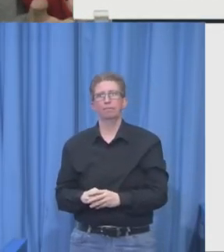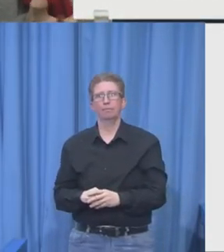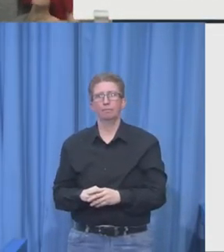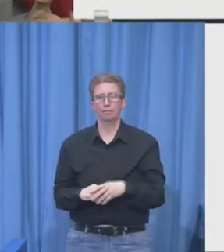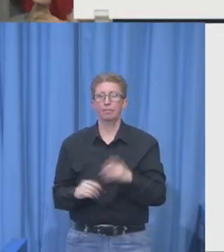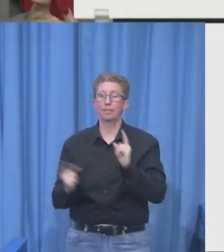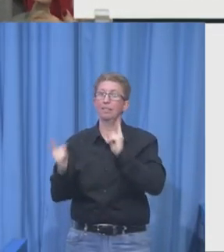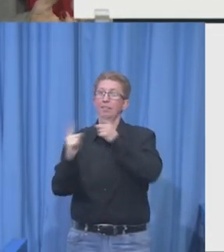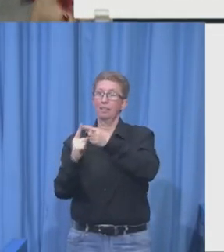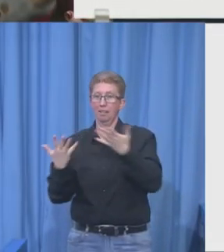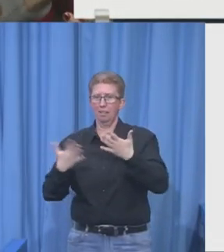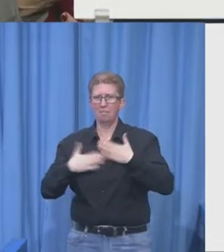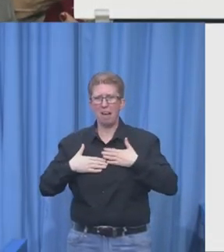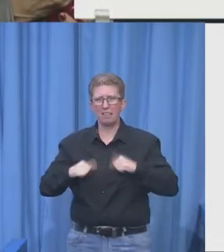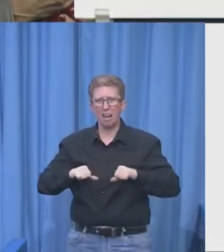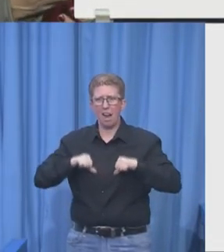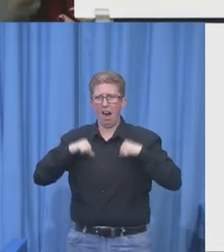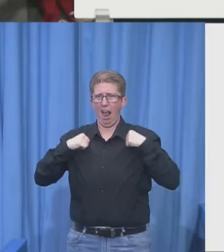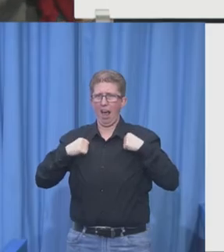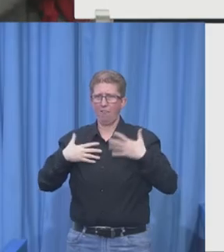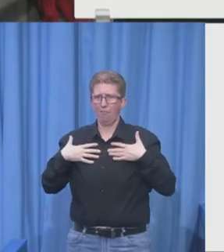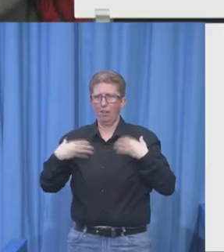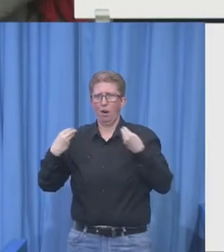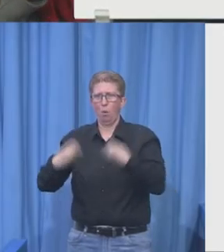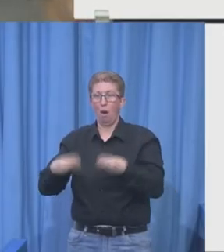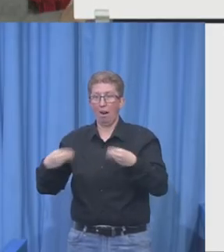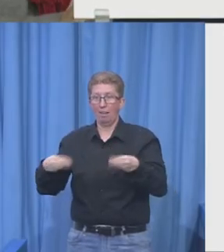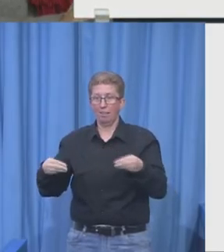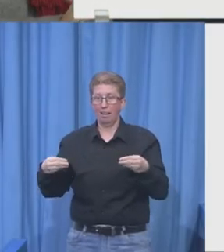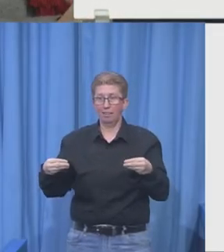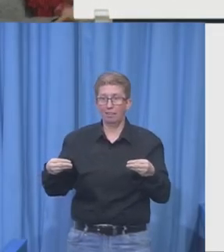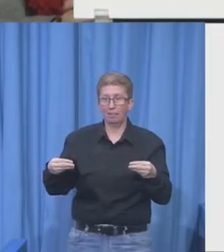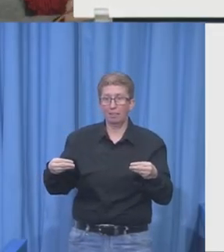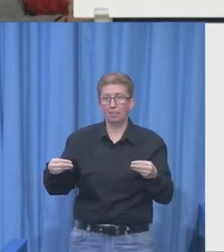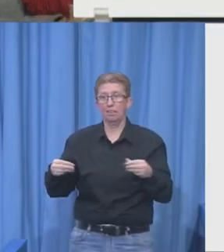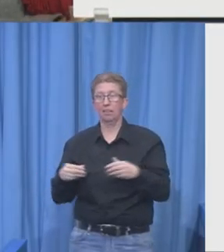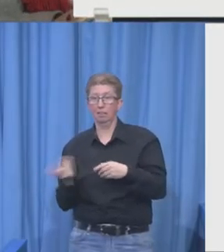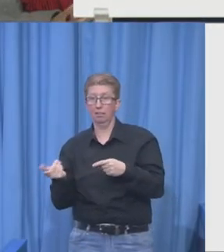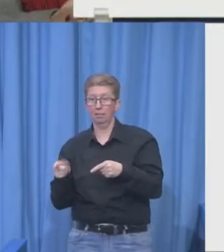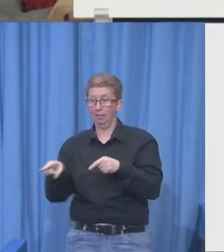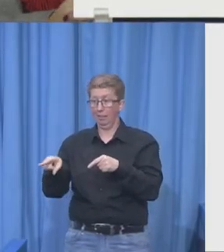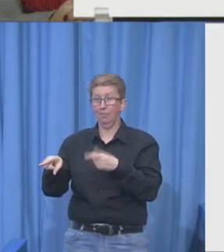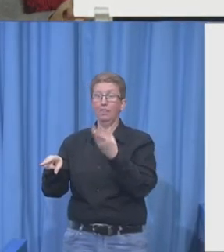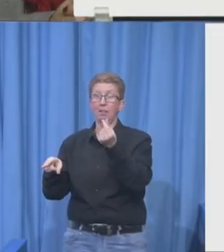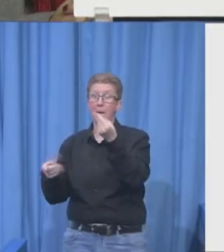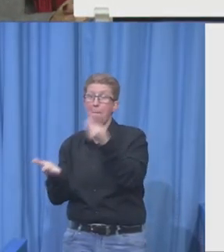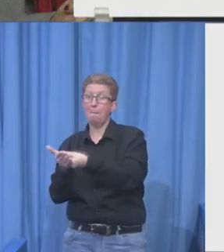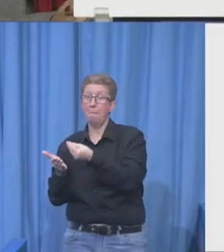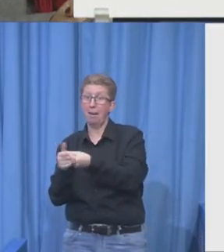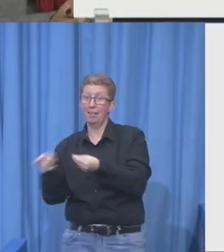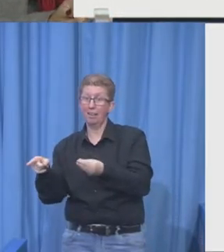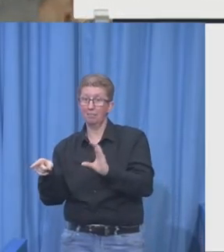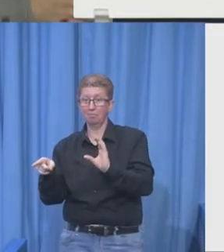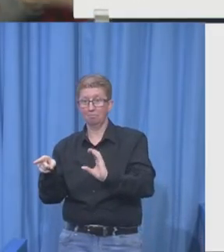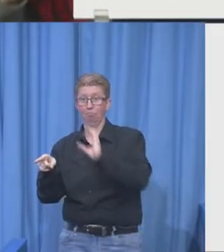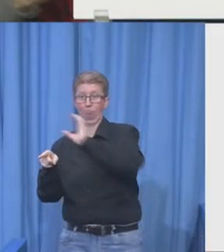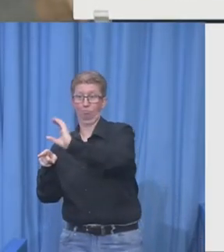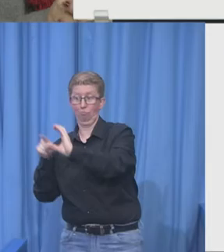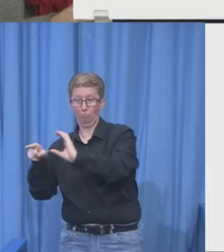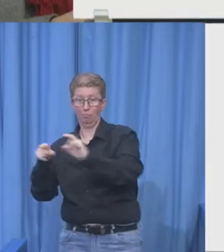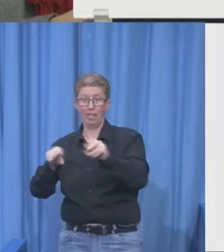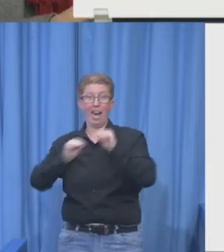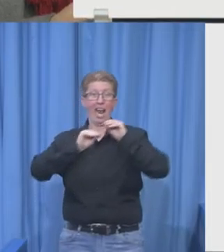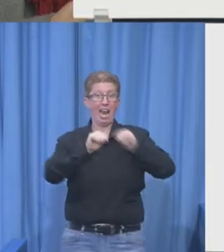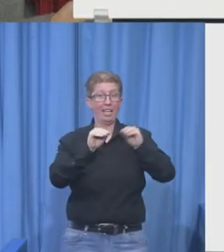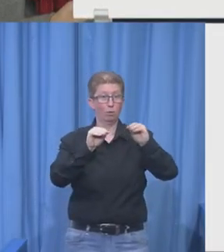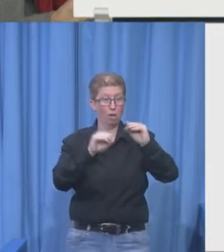traditional measures of income and basic aspects of health and education. And also at